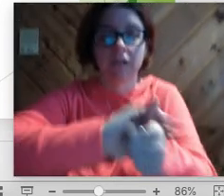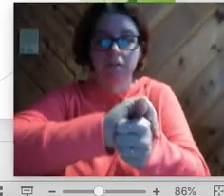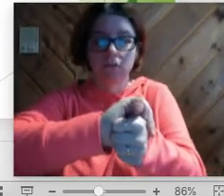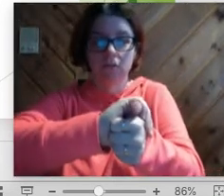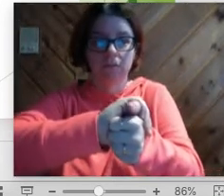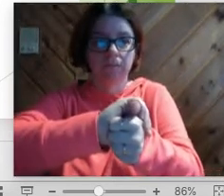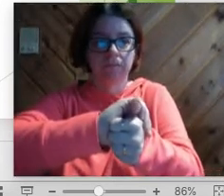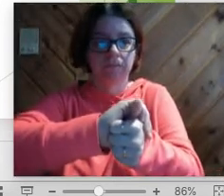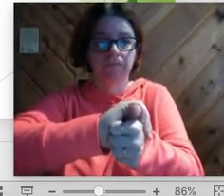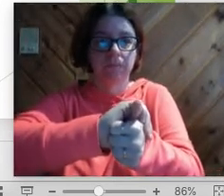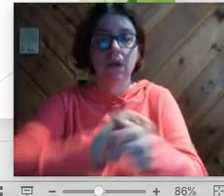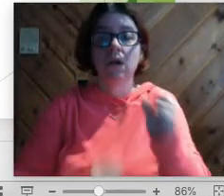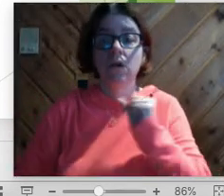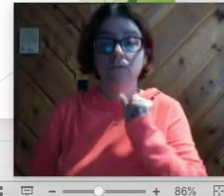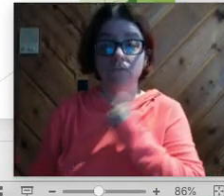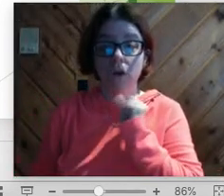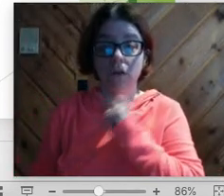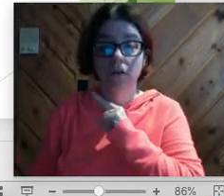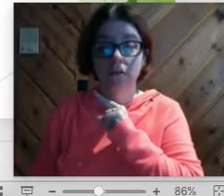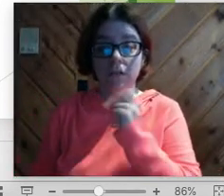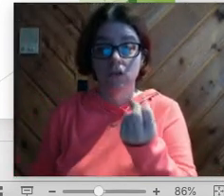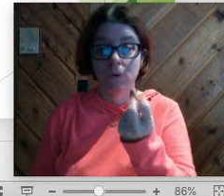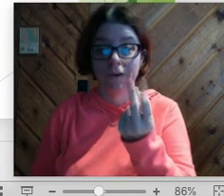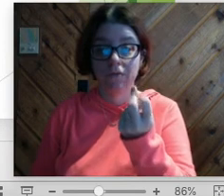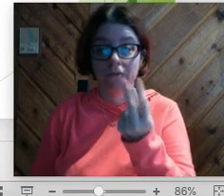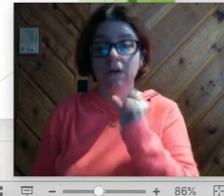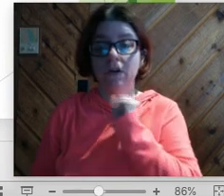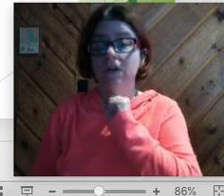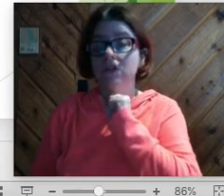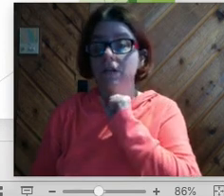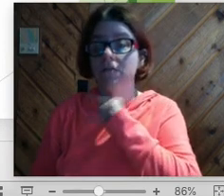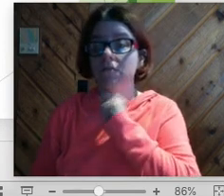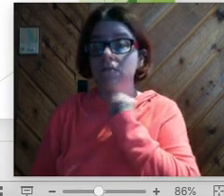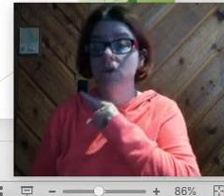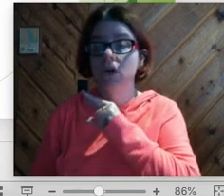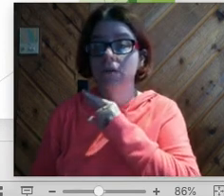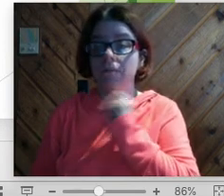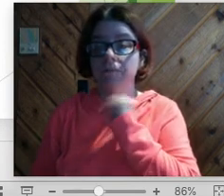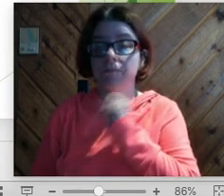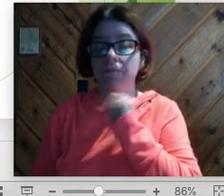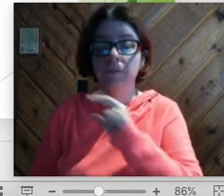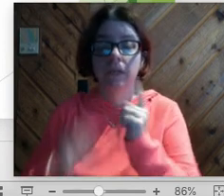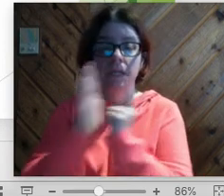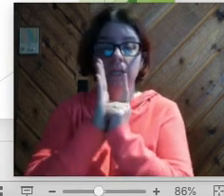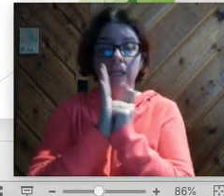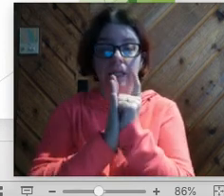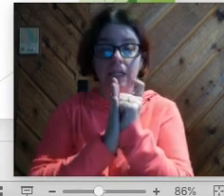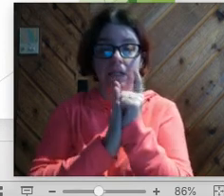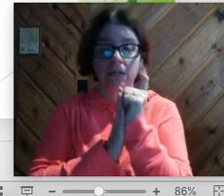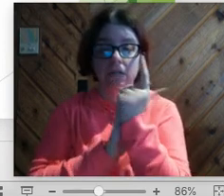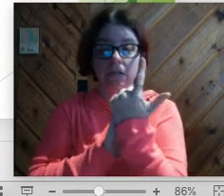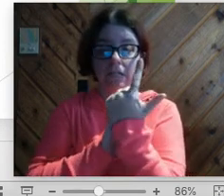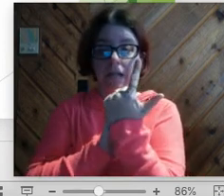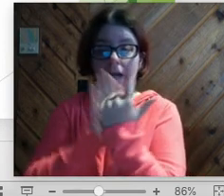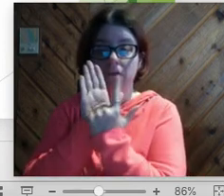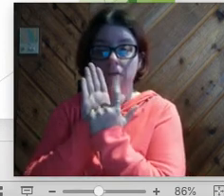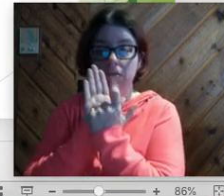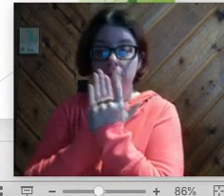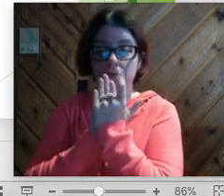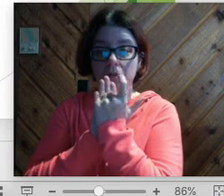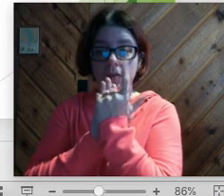today. Turtle. Frog. It's a 12 under your chin. Frog. Lizard. It's an